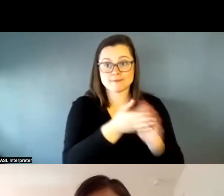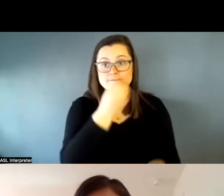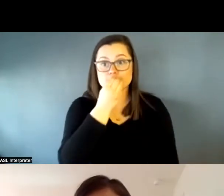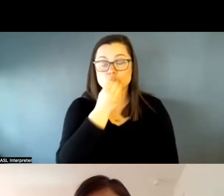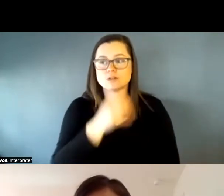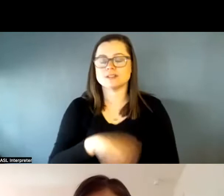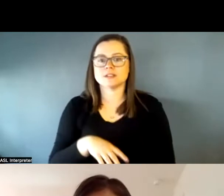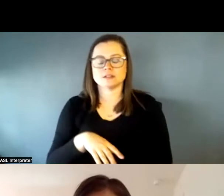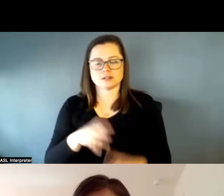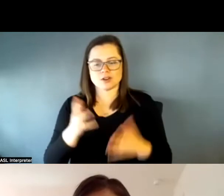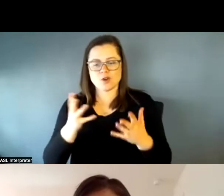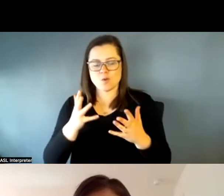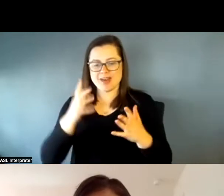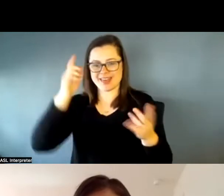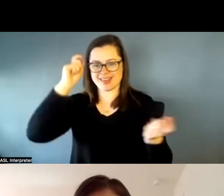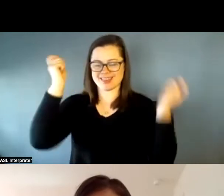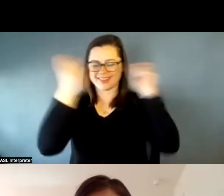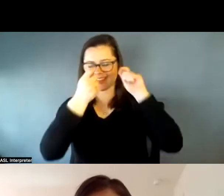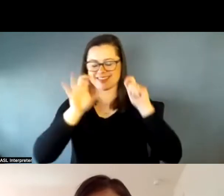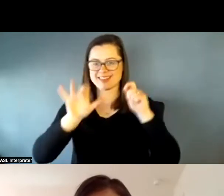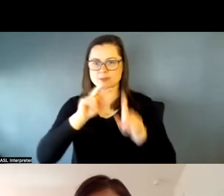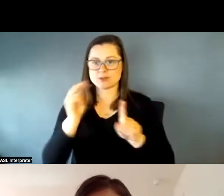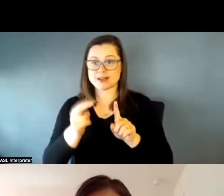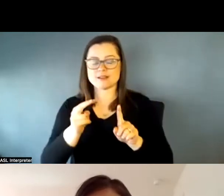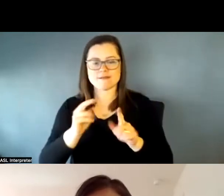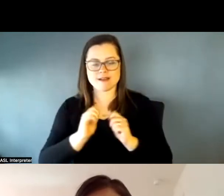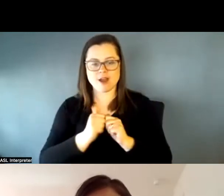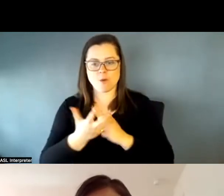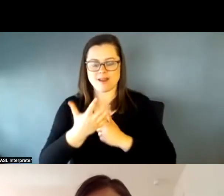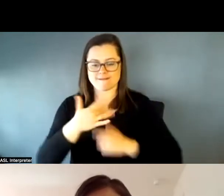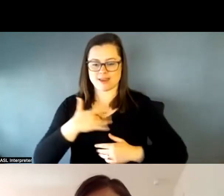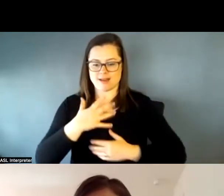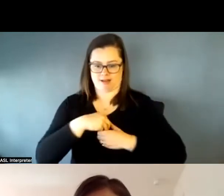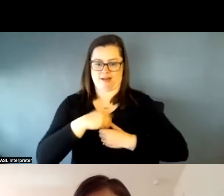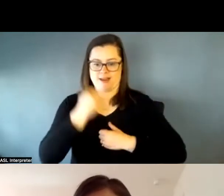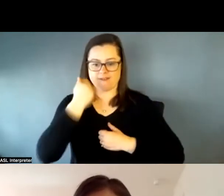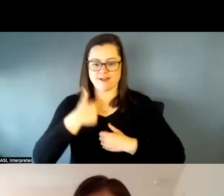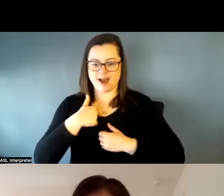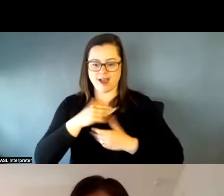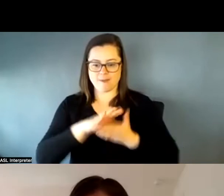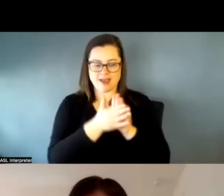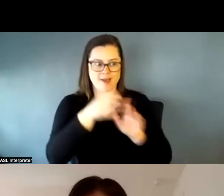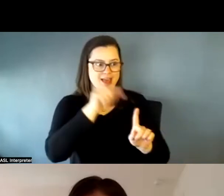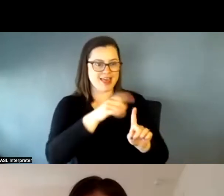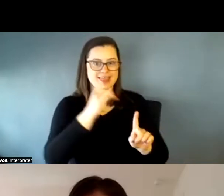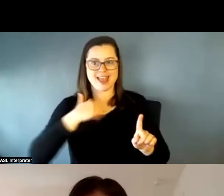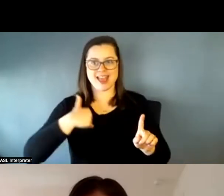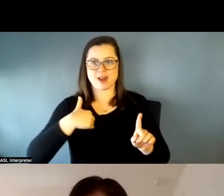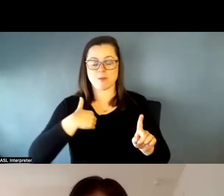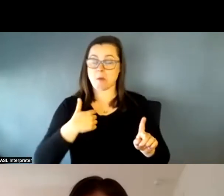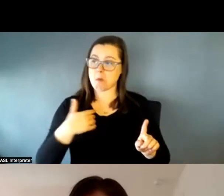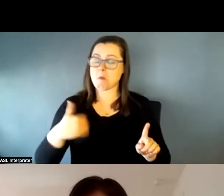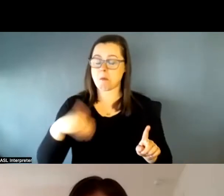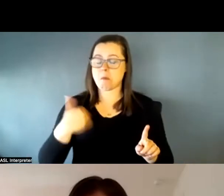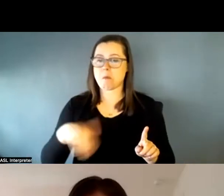really know what it's like to be one of those animals is very difficult. I was reading recently a book by a man